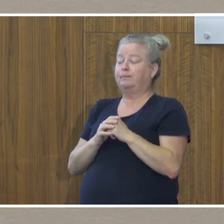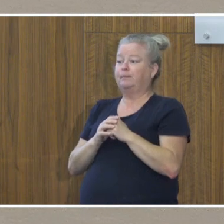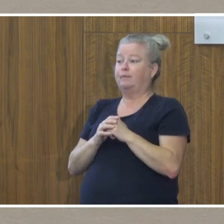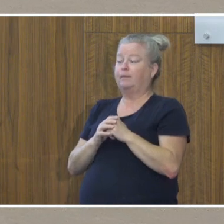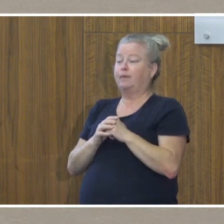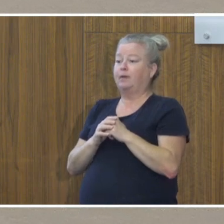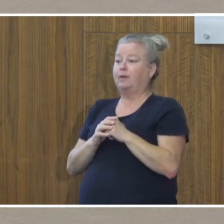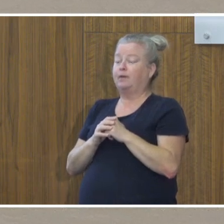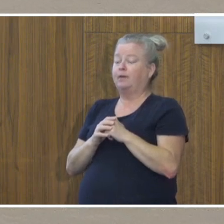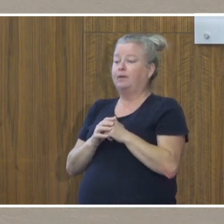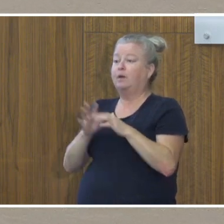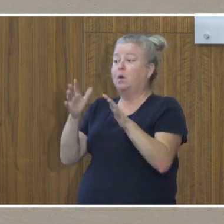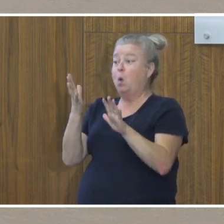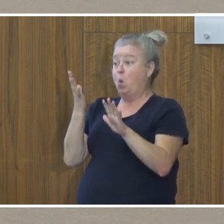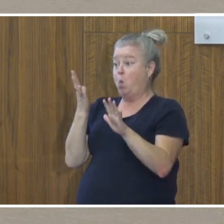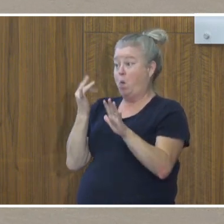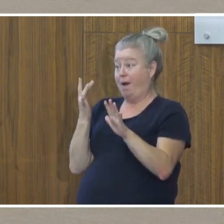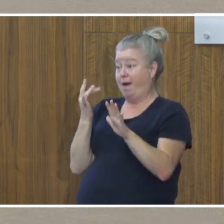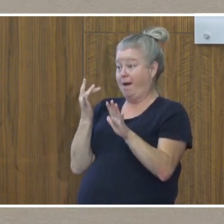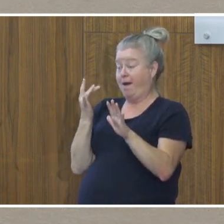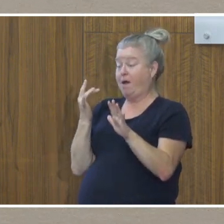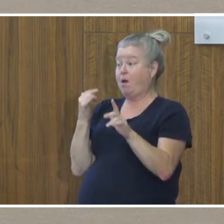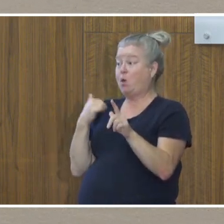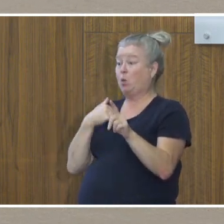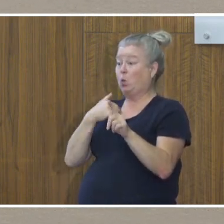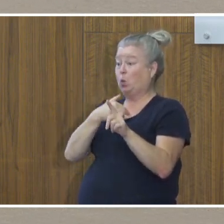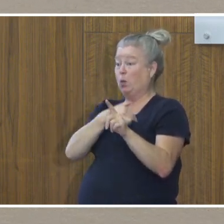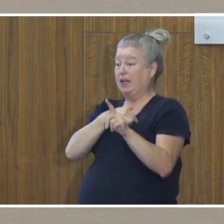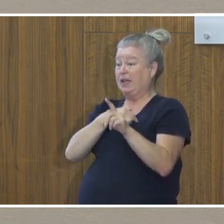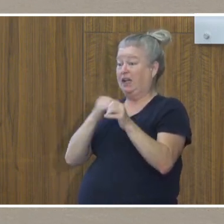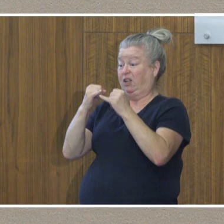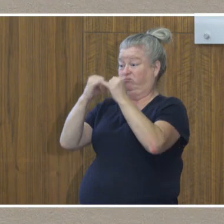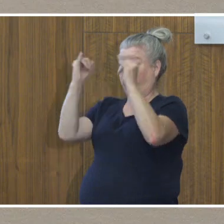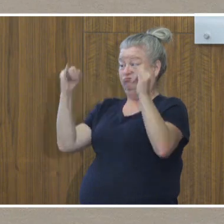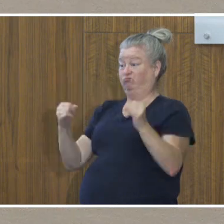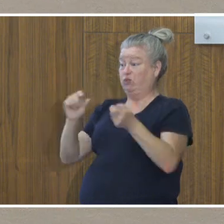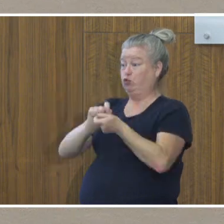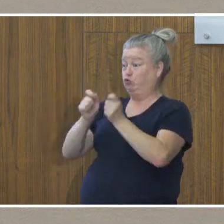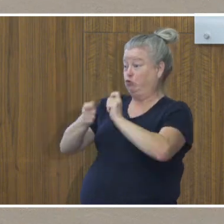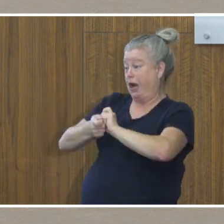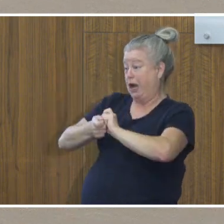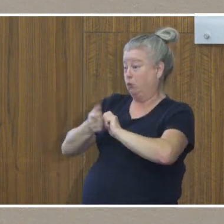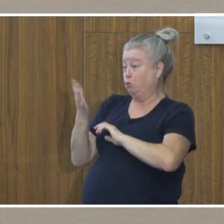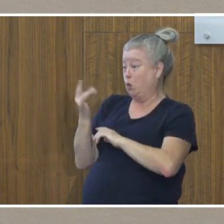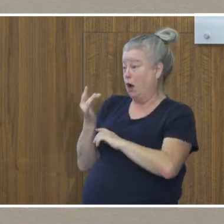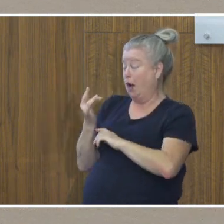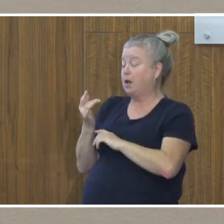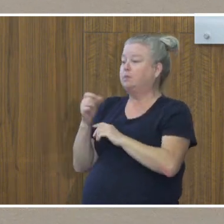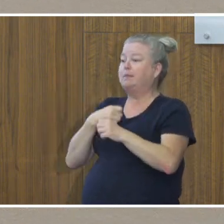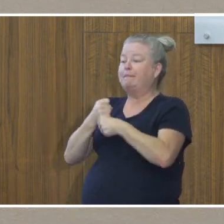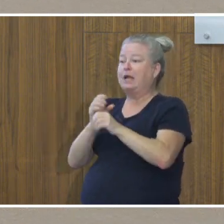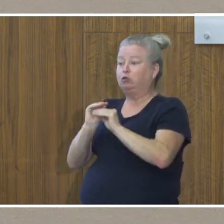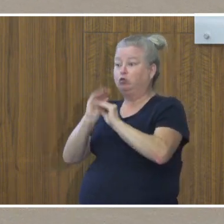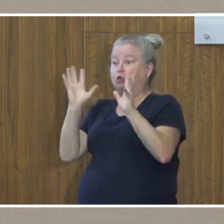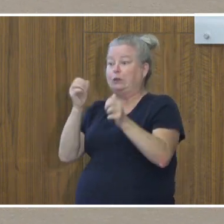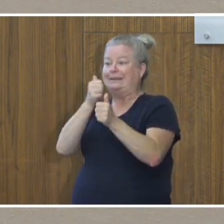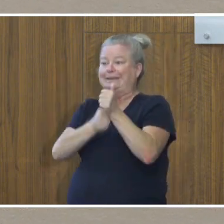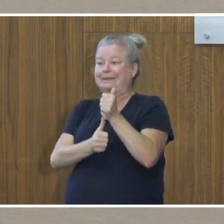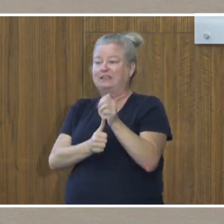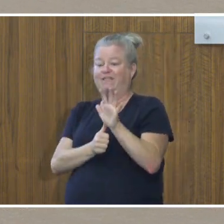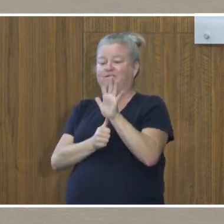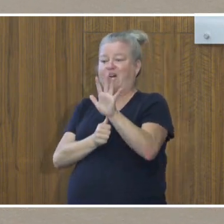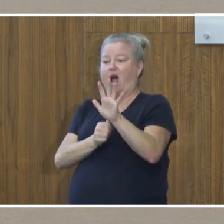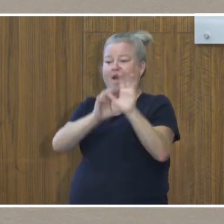And the reason why we redistrict in the first place is to ensure that each of the 5 supervisor districts